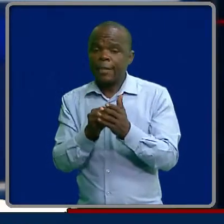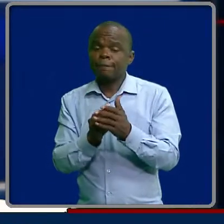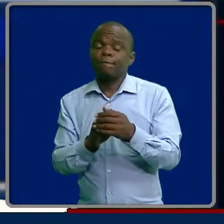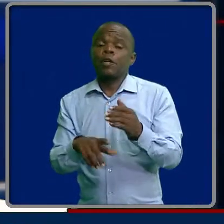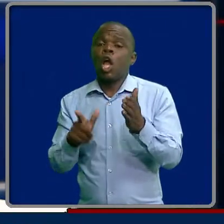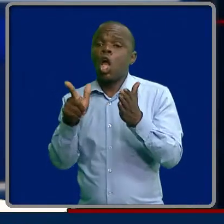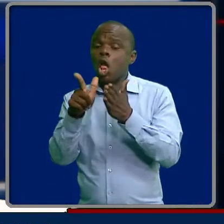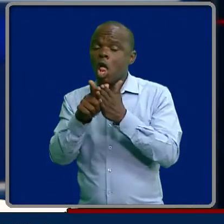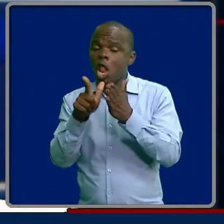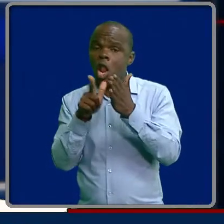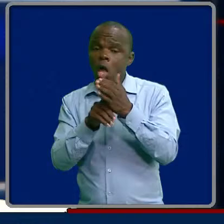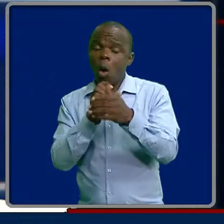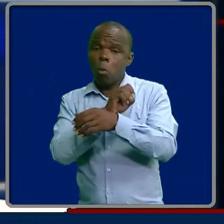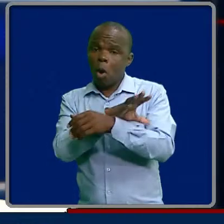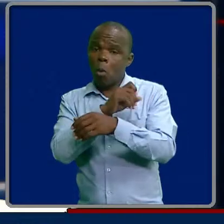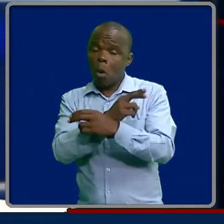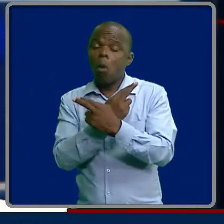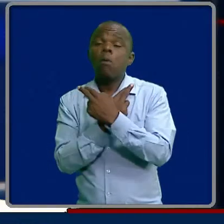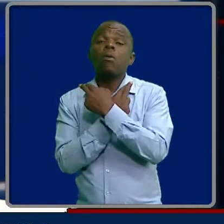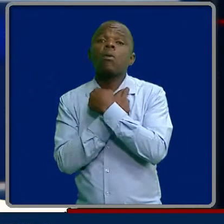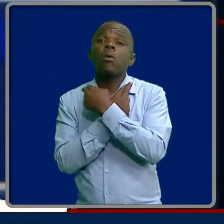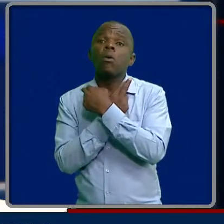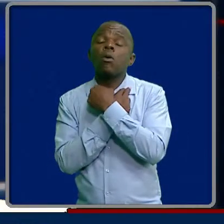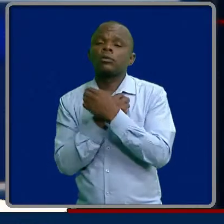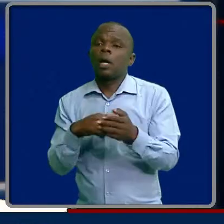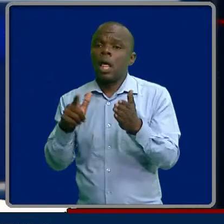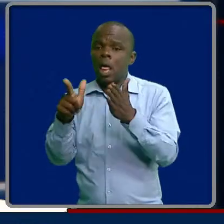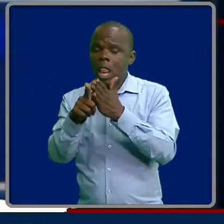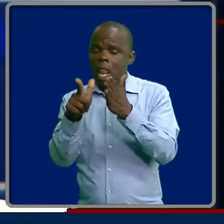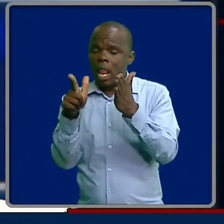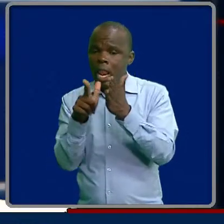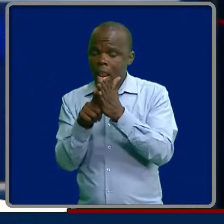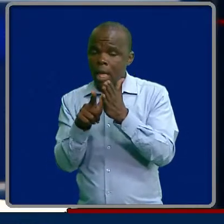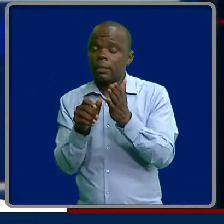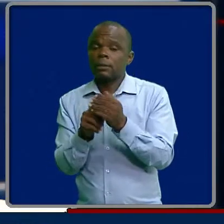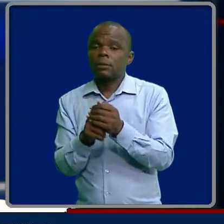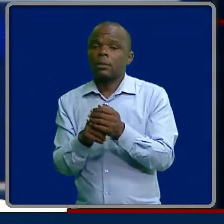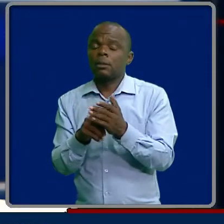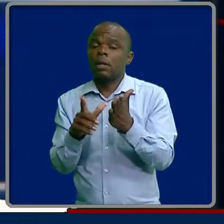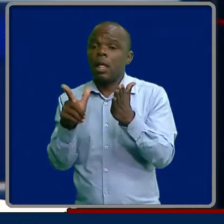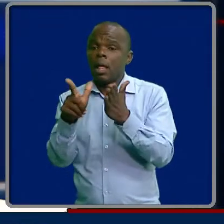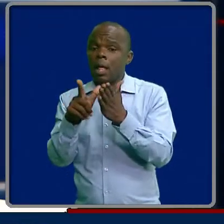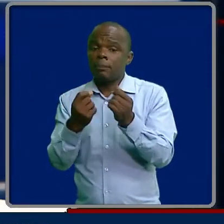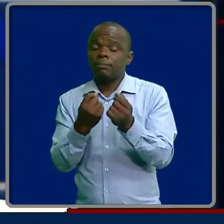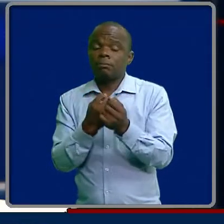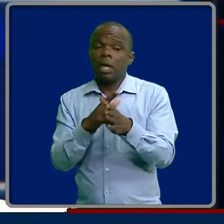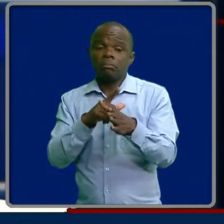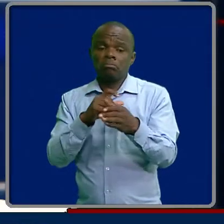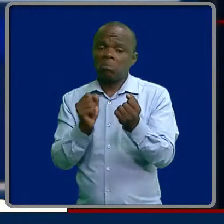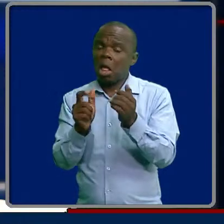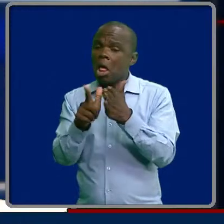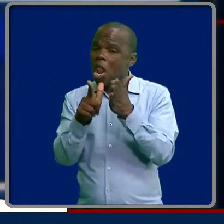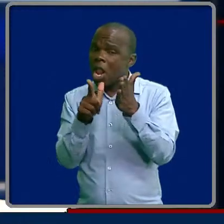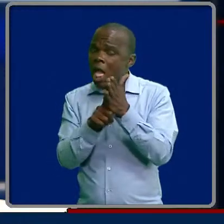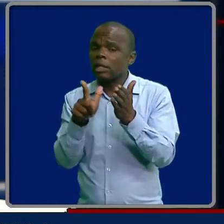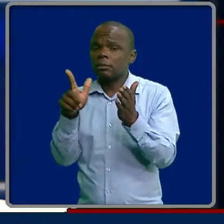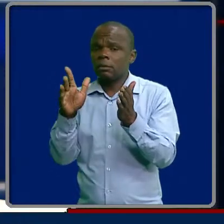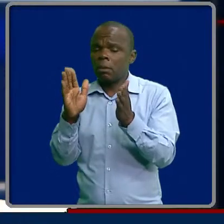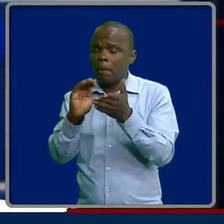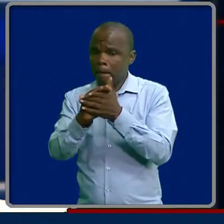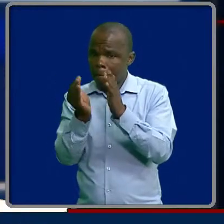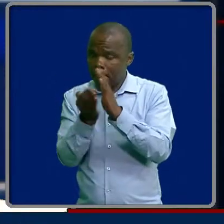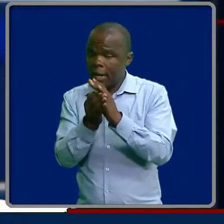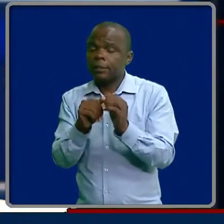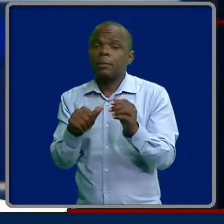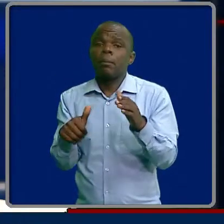legal representation, the Legal Aid Act is said to provide support to vulnerable eMaSwati in obtaining legal assistance.